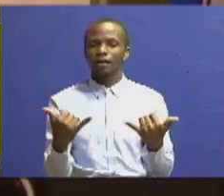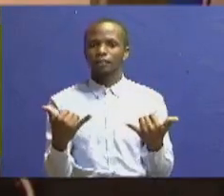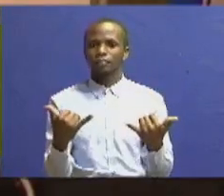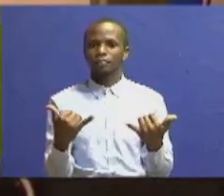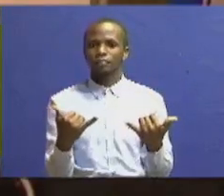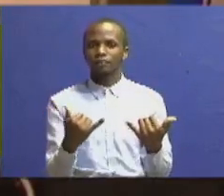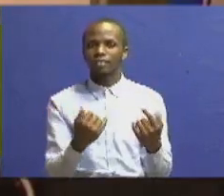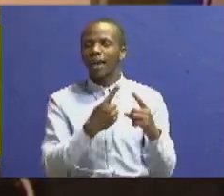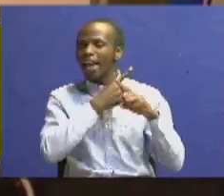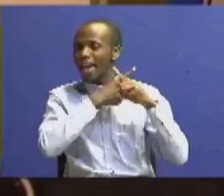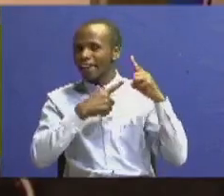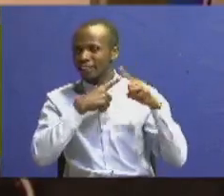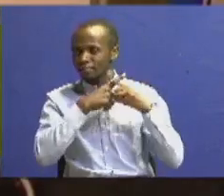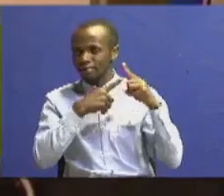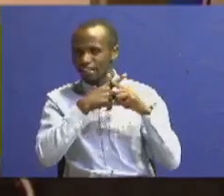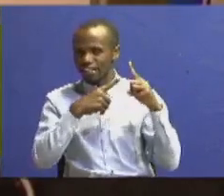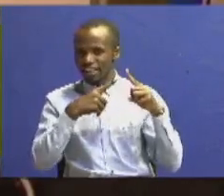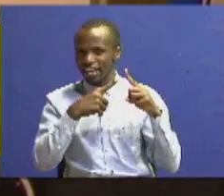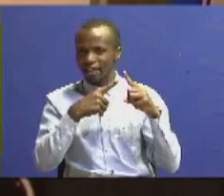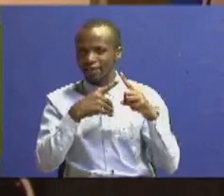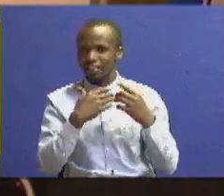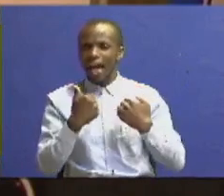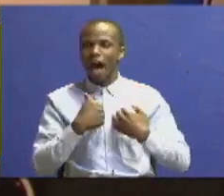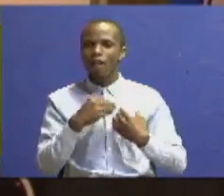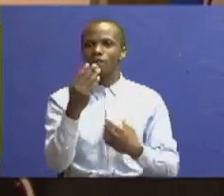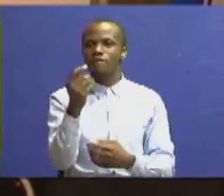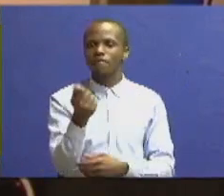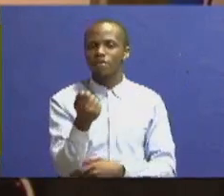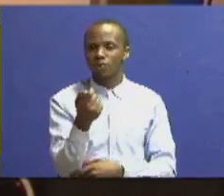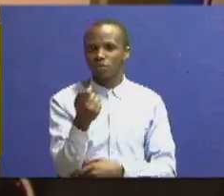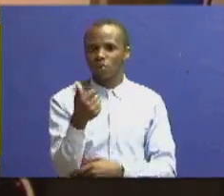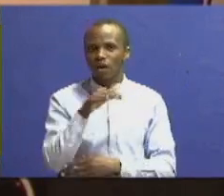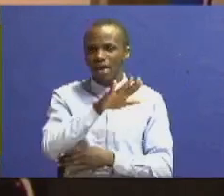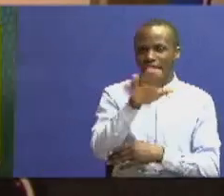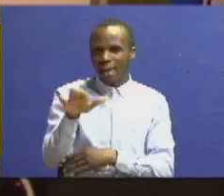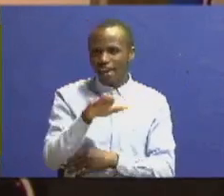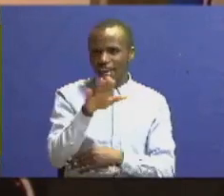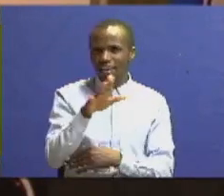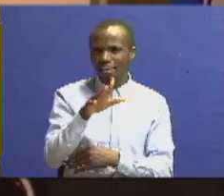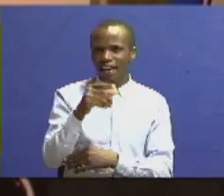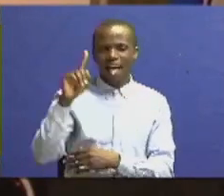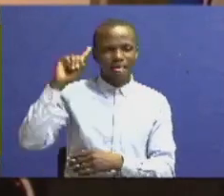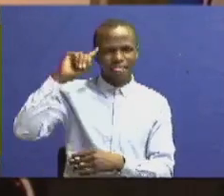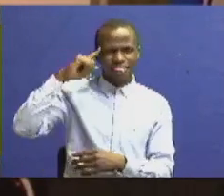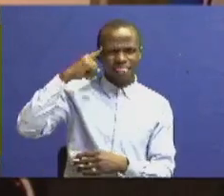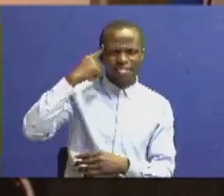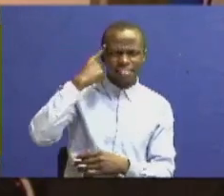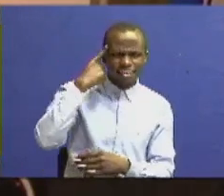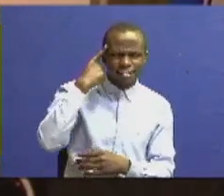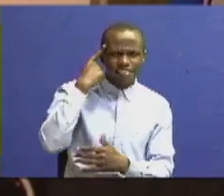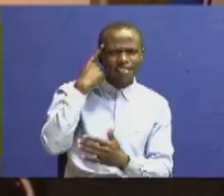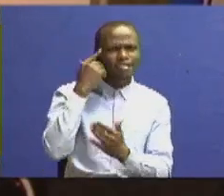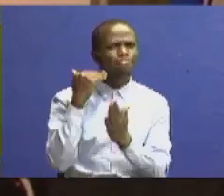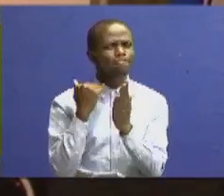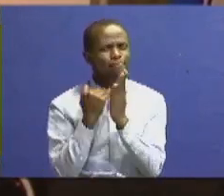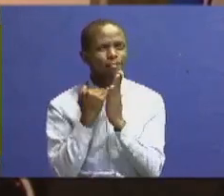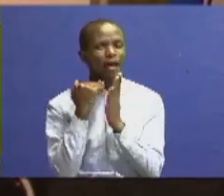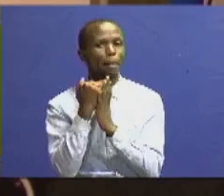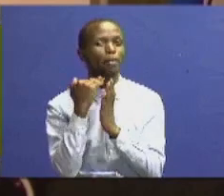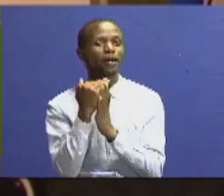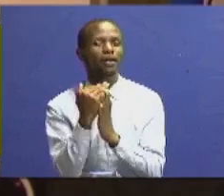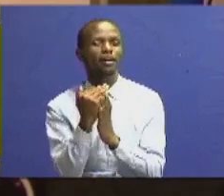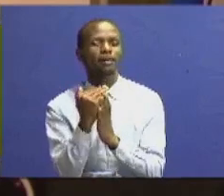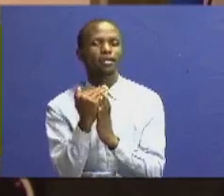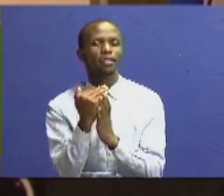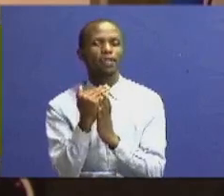From experience, there have been a few areas that we think can be improved.